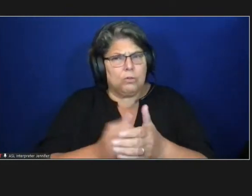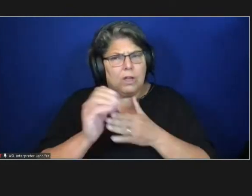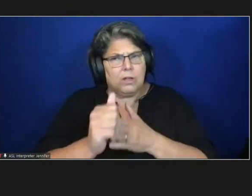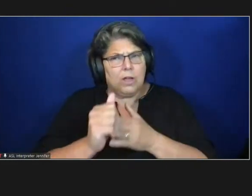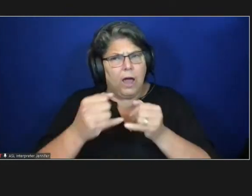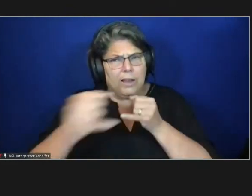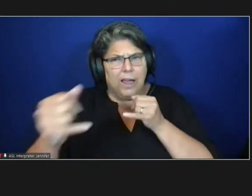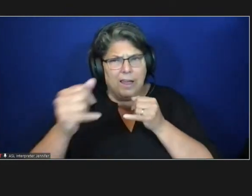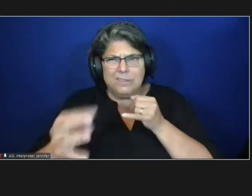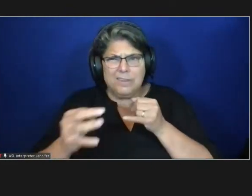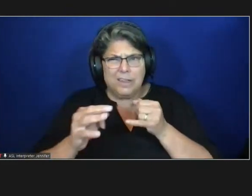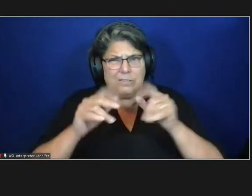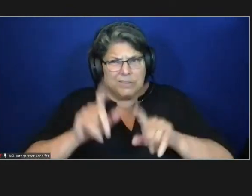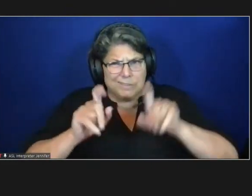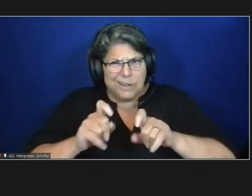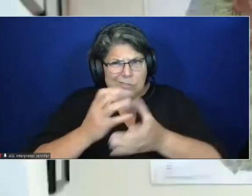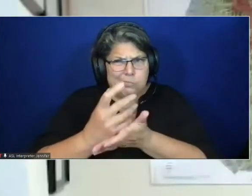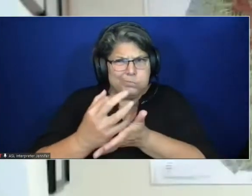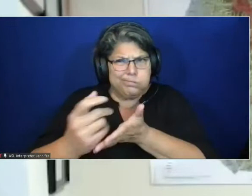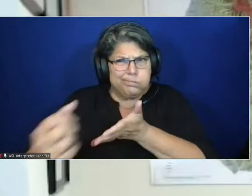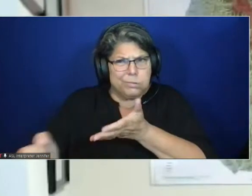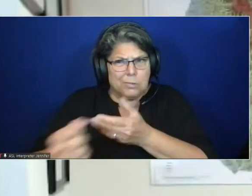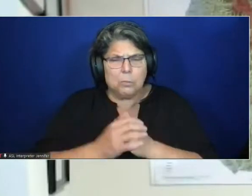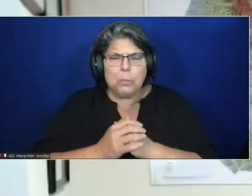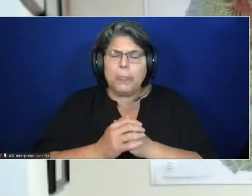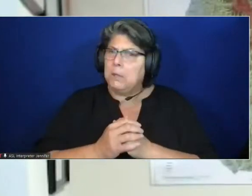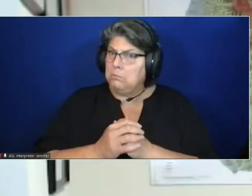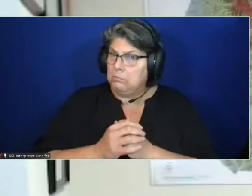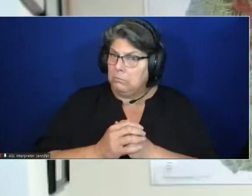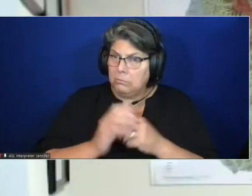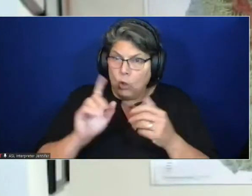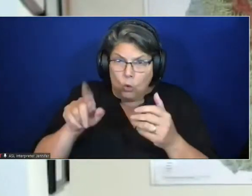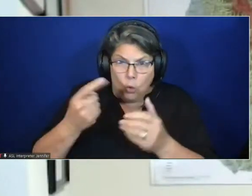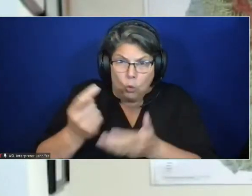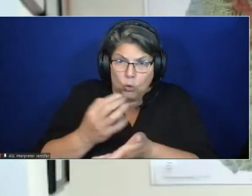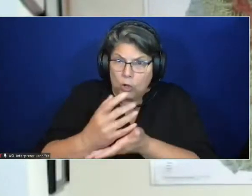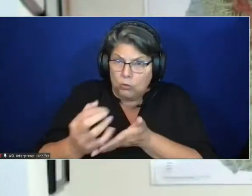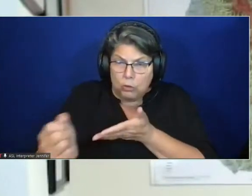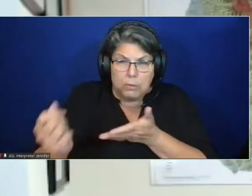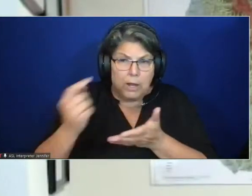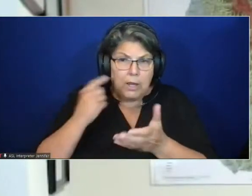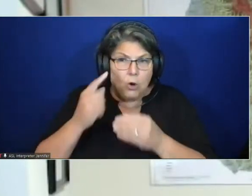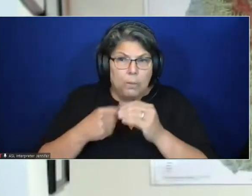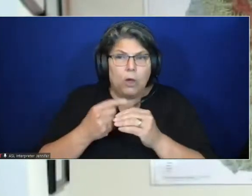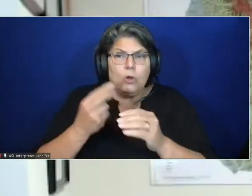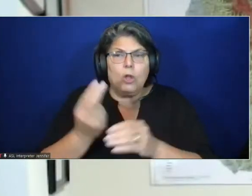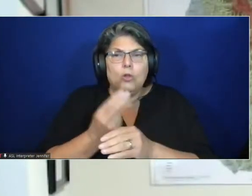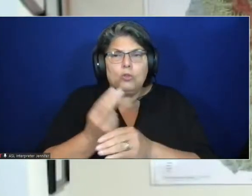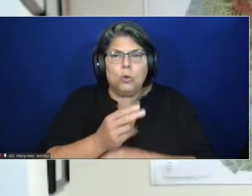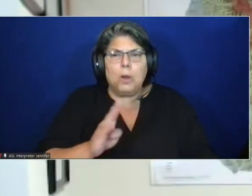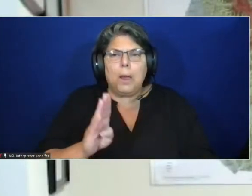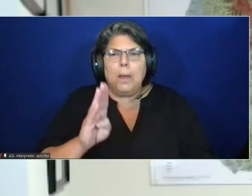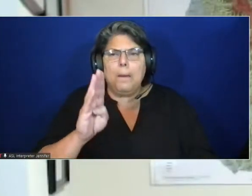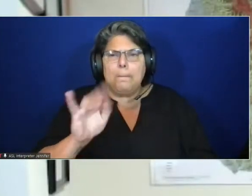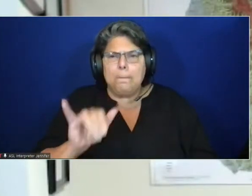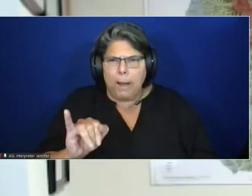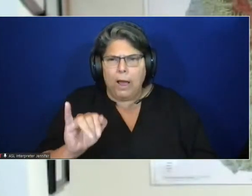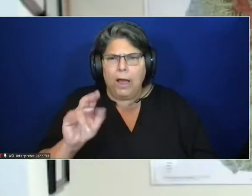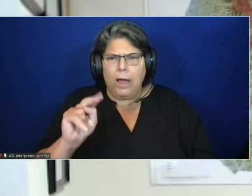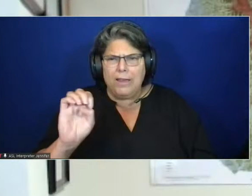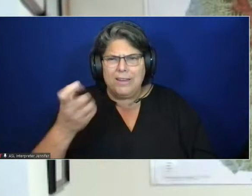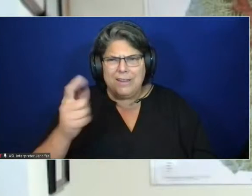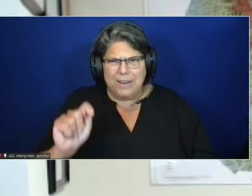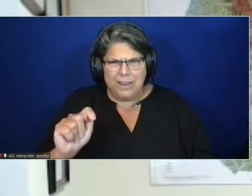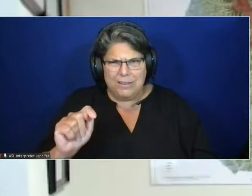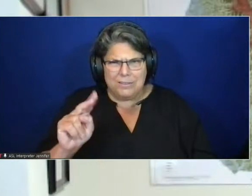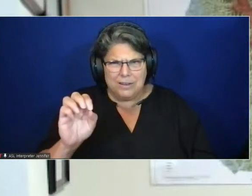testing shortages happening. The only shortage that's really happening is the use of Binax now. That's become a